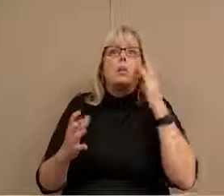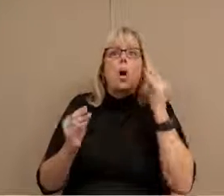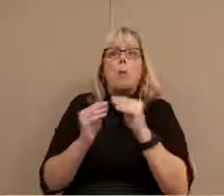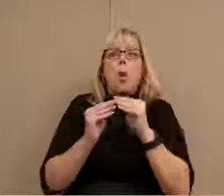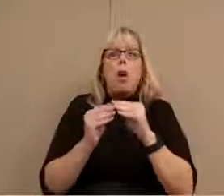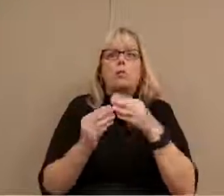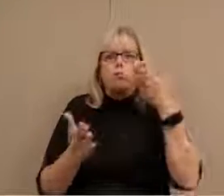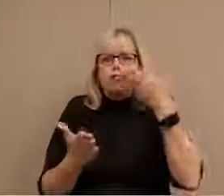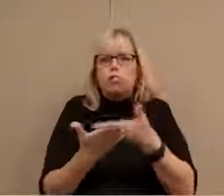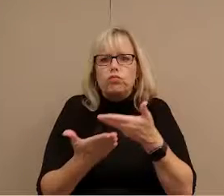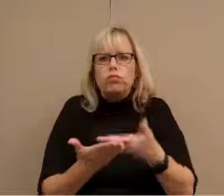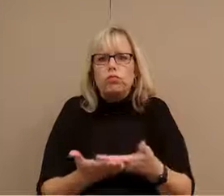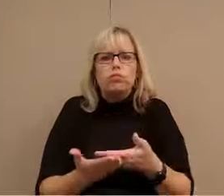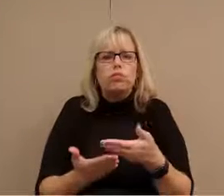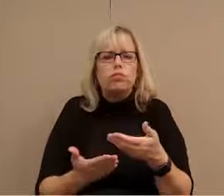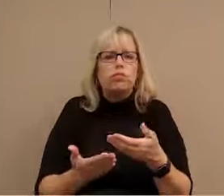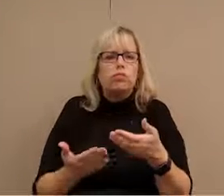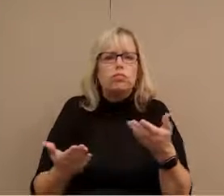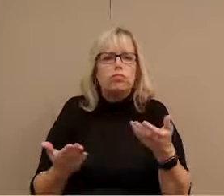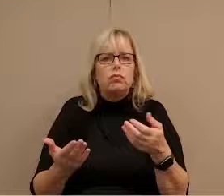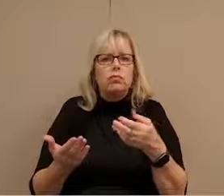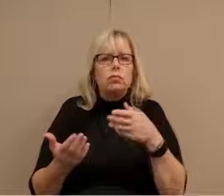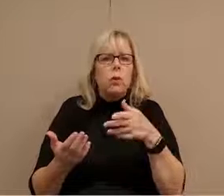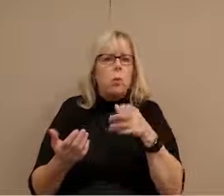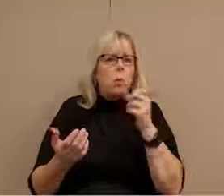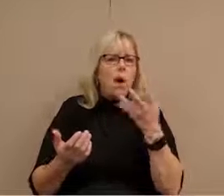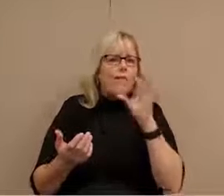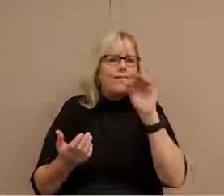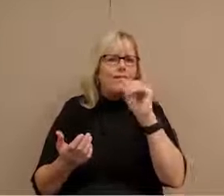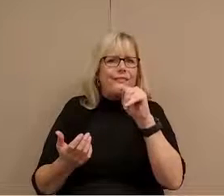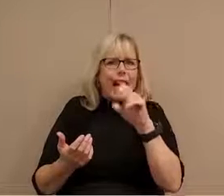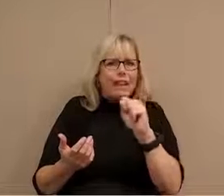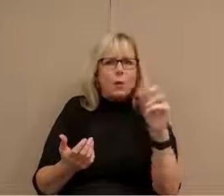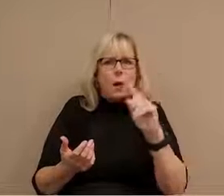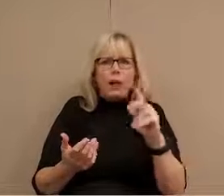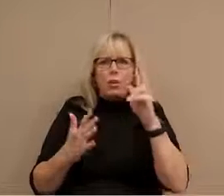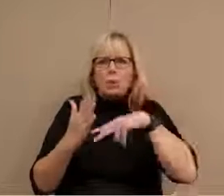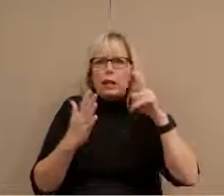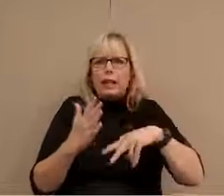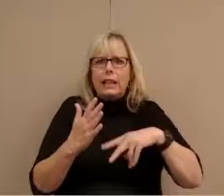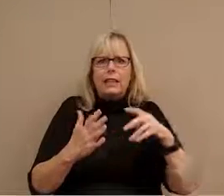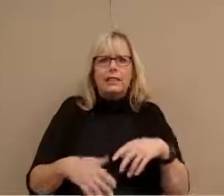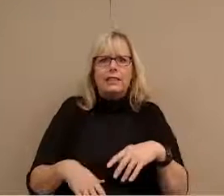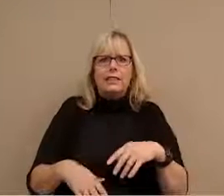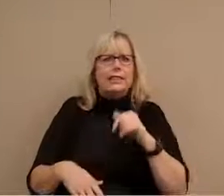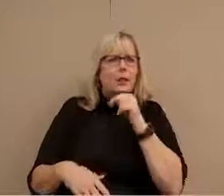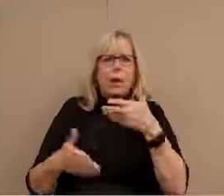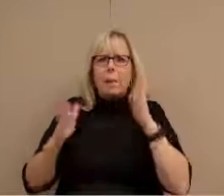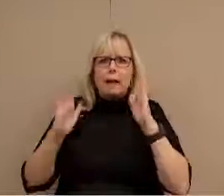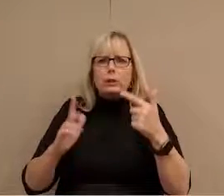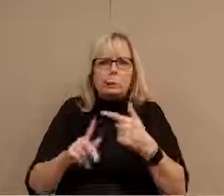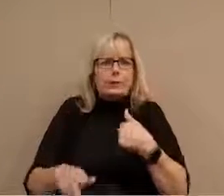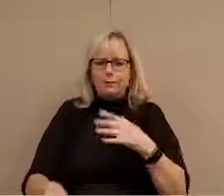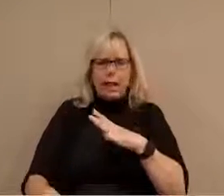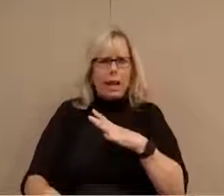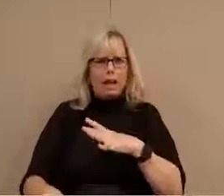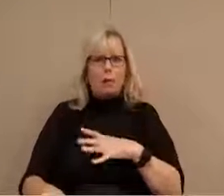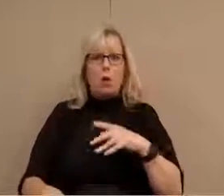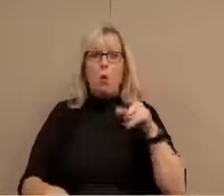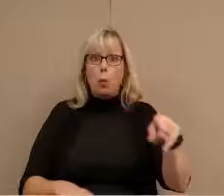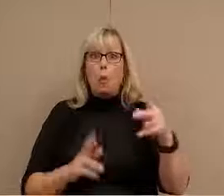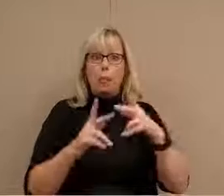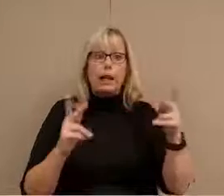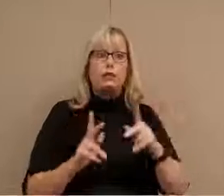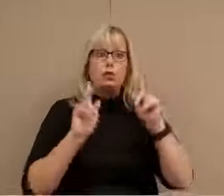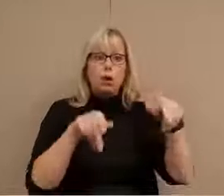is citing that as fact, where can we tell them, okay, you don't need to listen to me, but here's a site